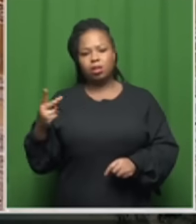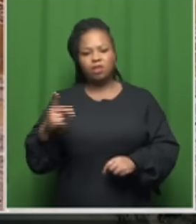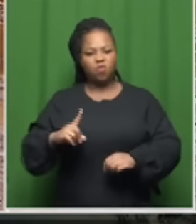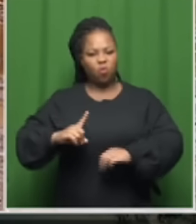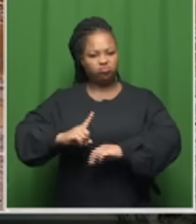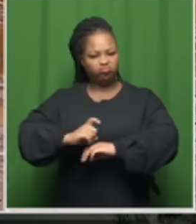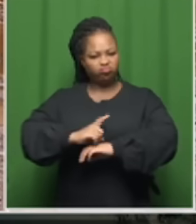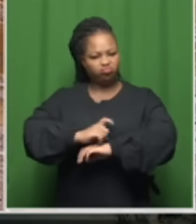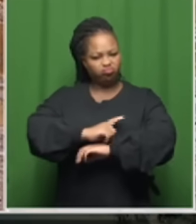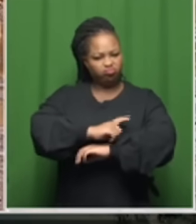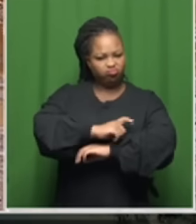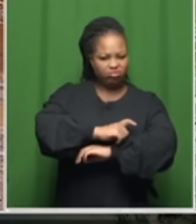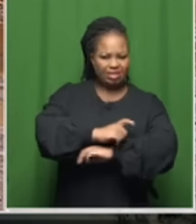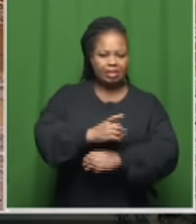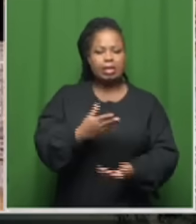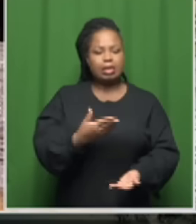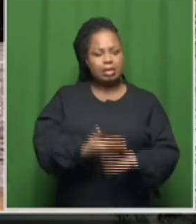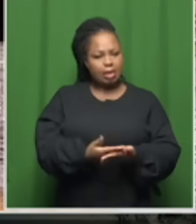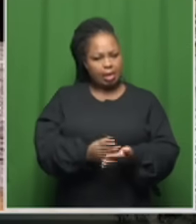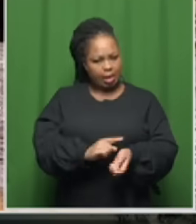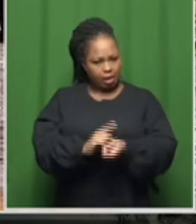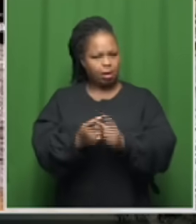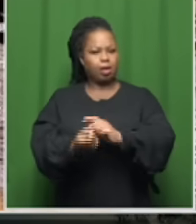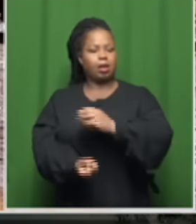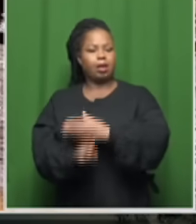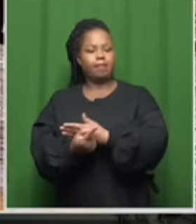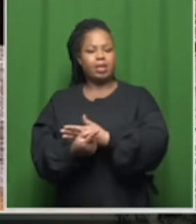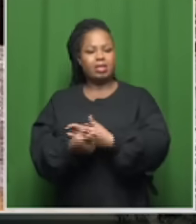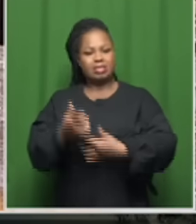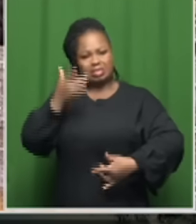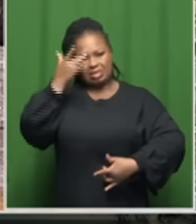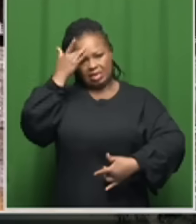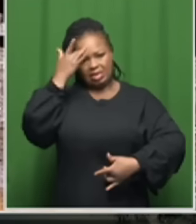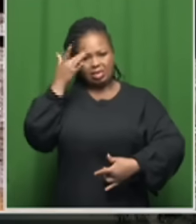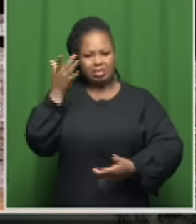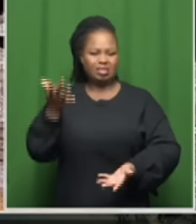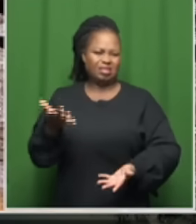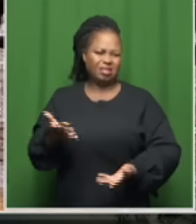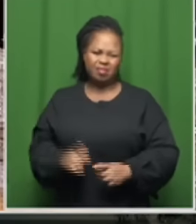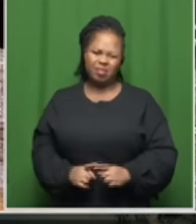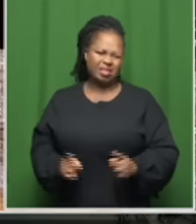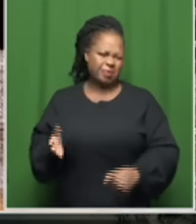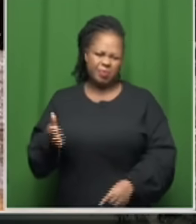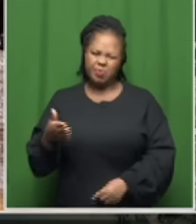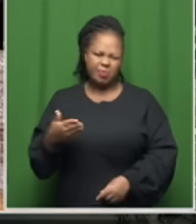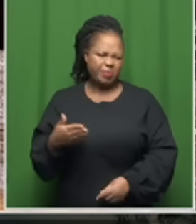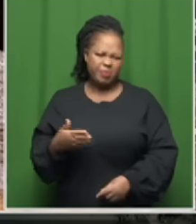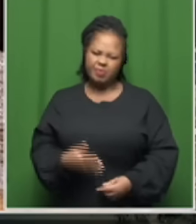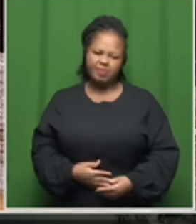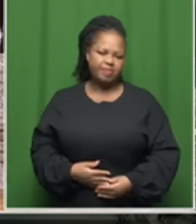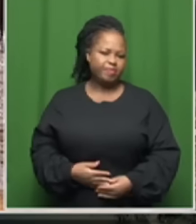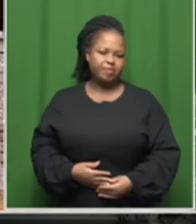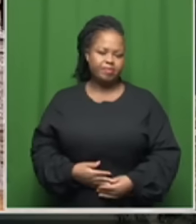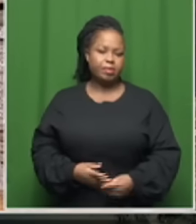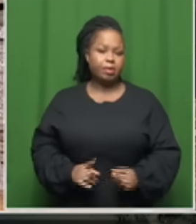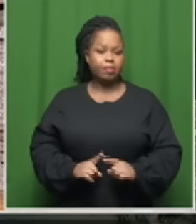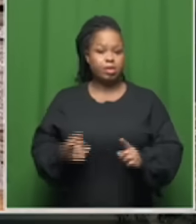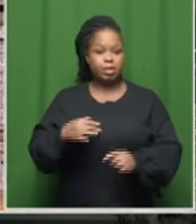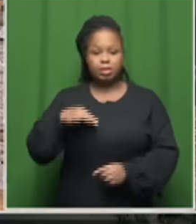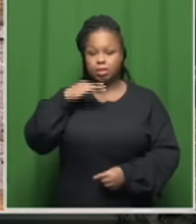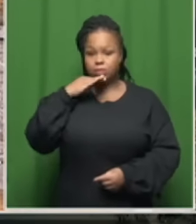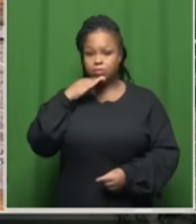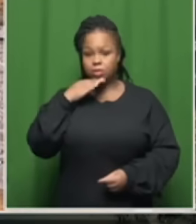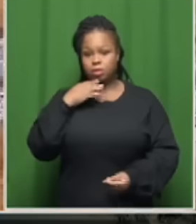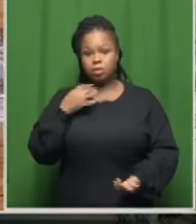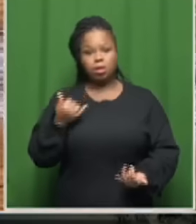can cause waterborne diseases. Those are the elements that are not today in our water. Yeah. But it does not necessarily mean the end